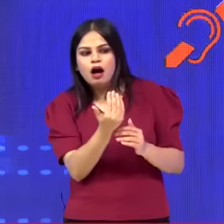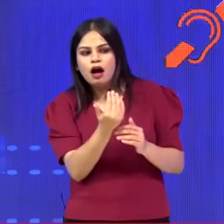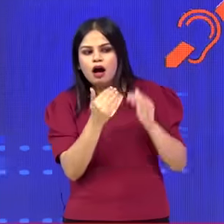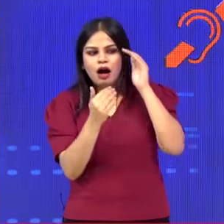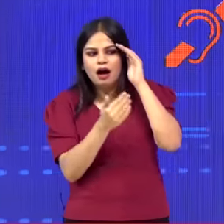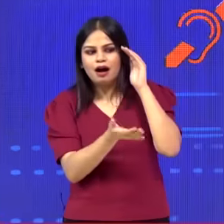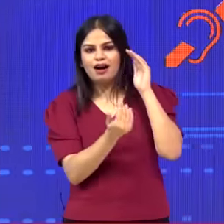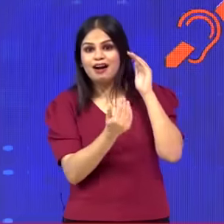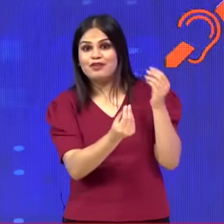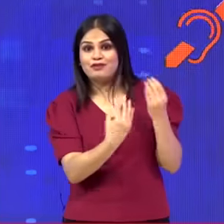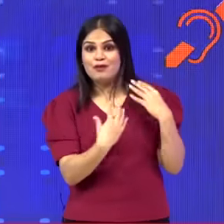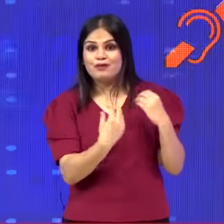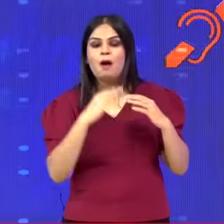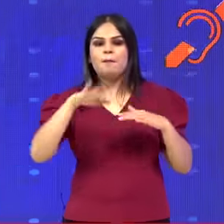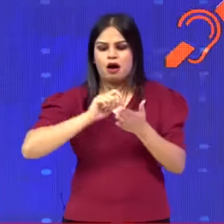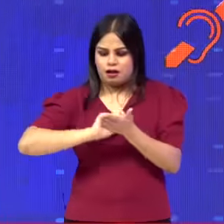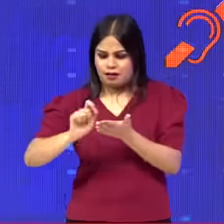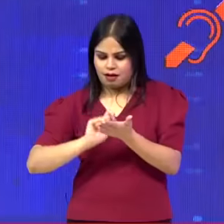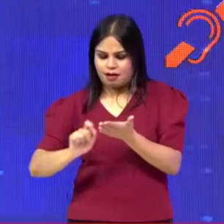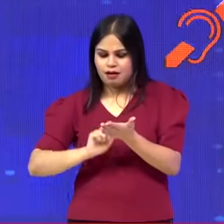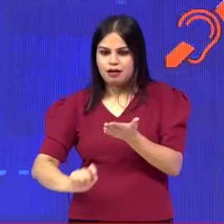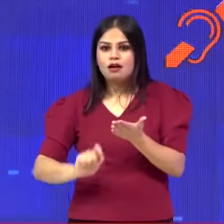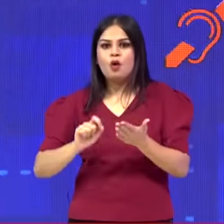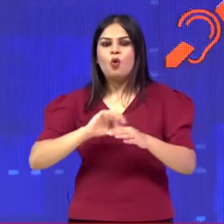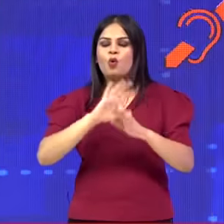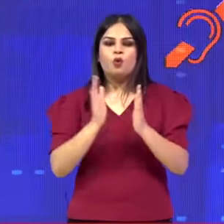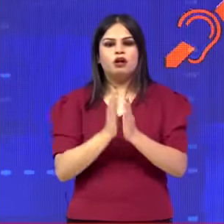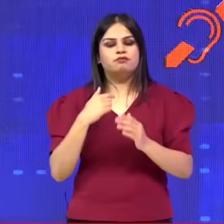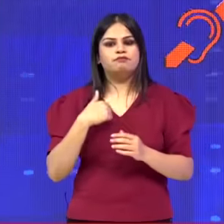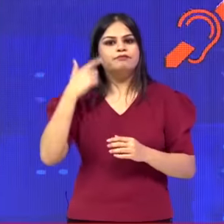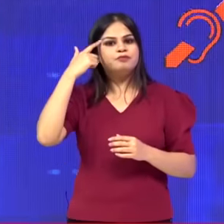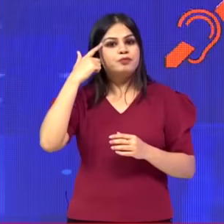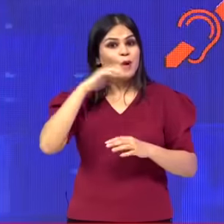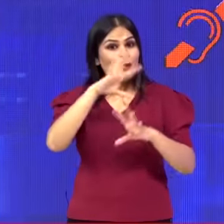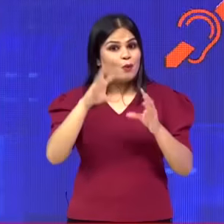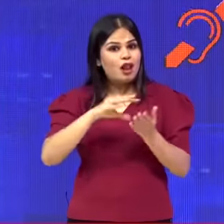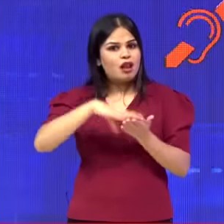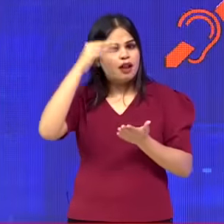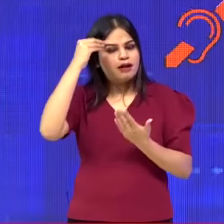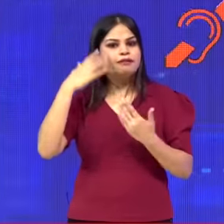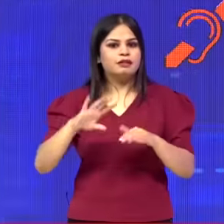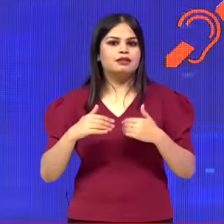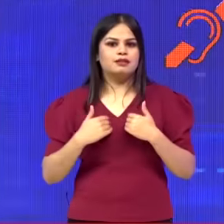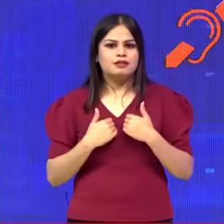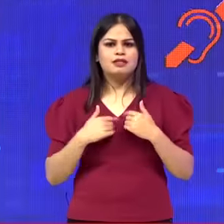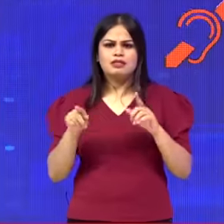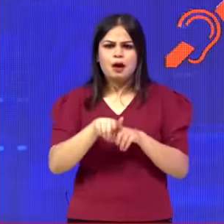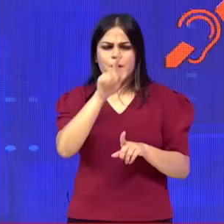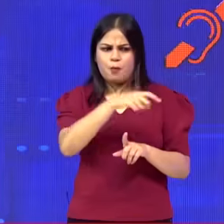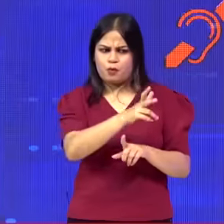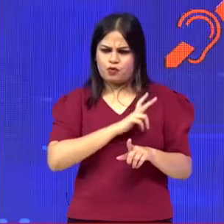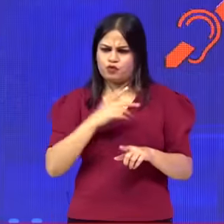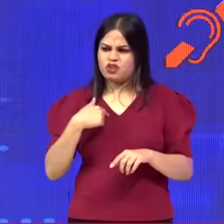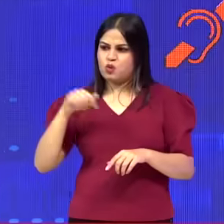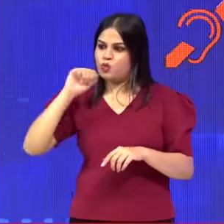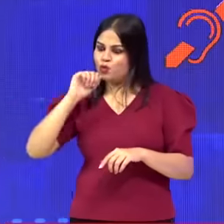you know, write these things. And I think all of them have realized that, and they all have said that, you know, we were young, we wanted